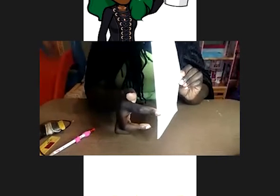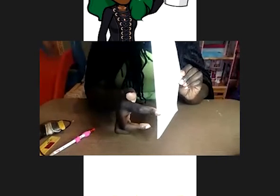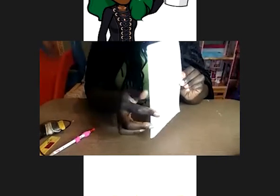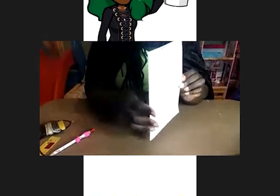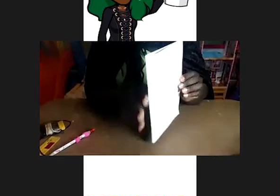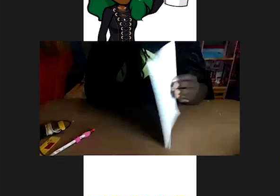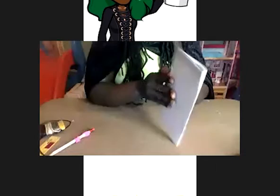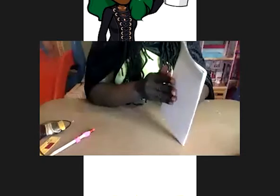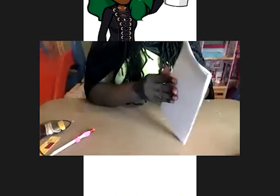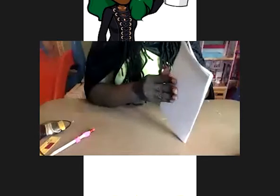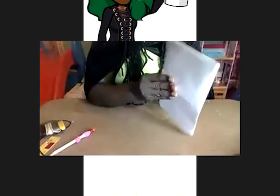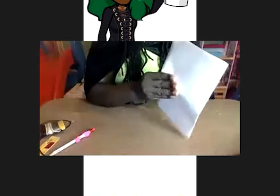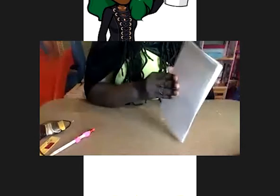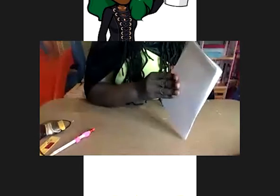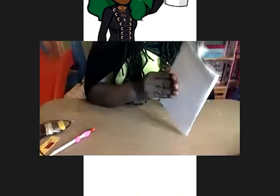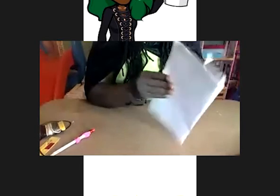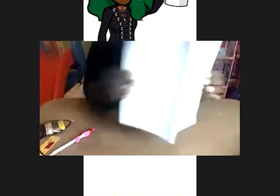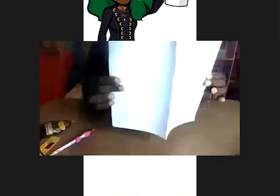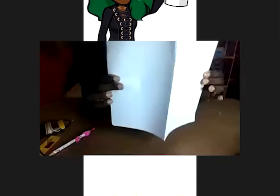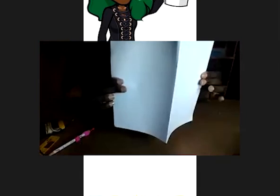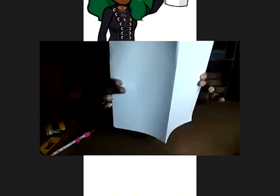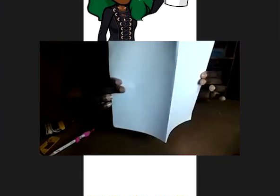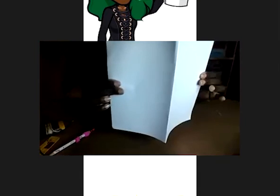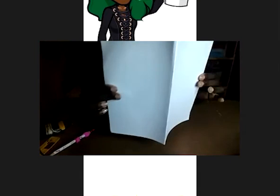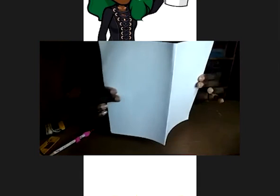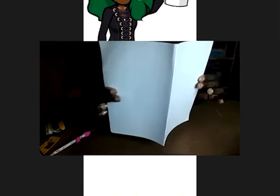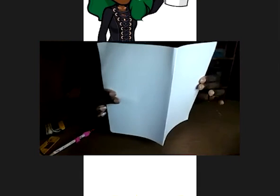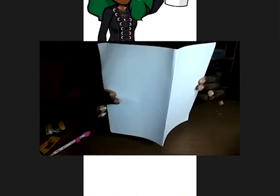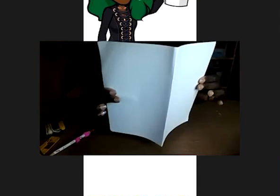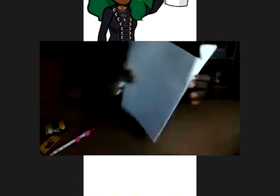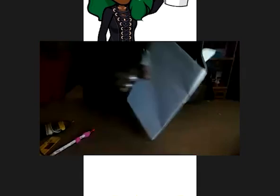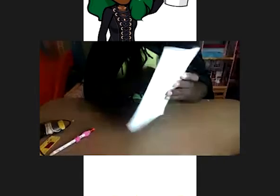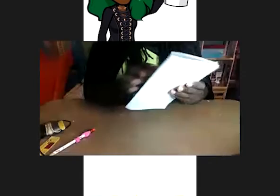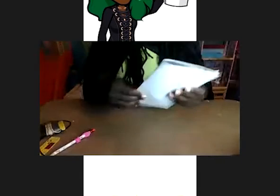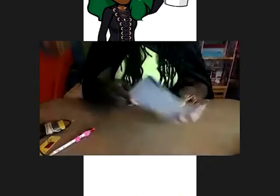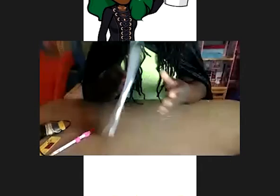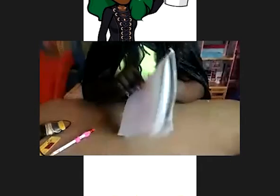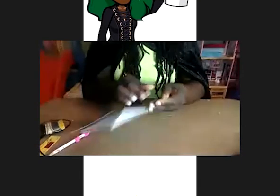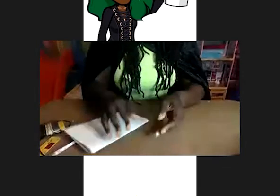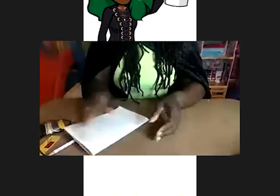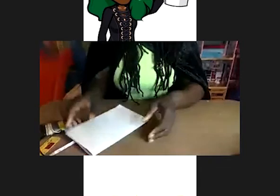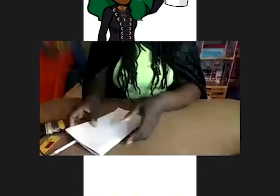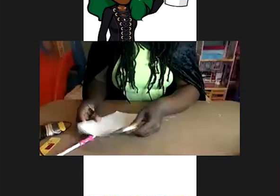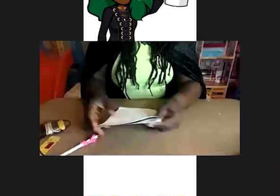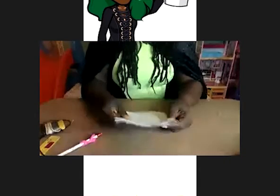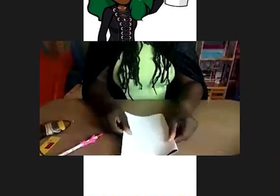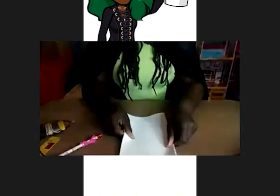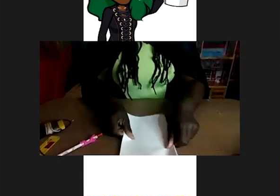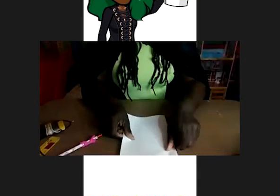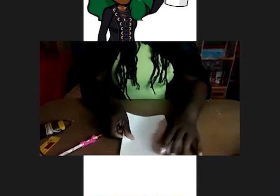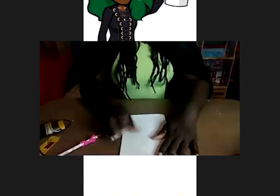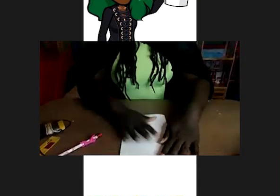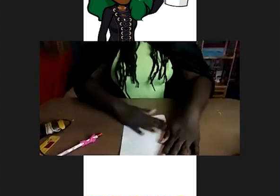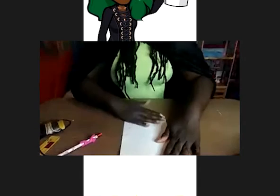mask so that when you open it up, you'll have two symmetrical sides. Okay.